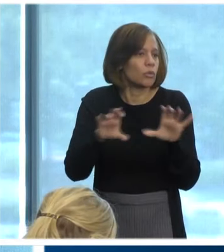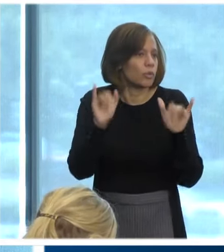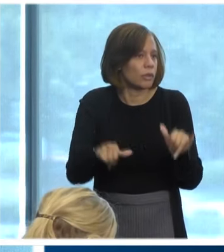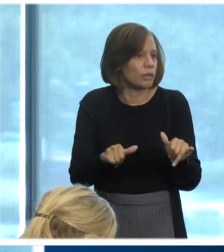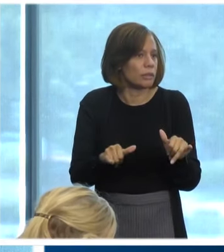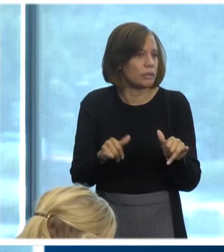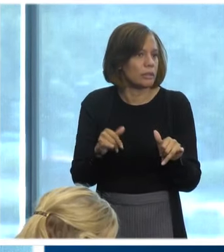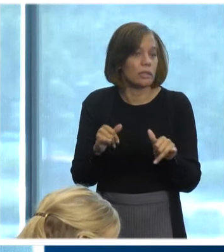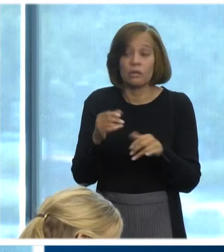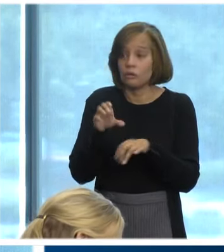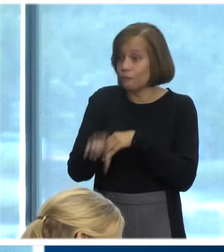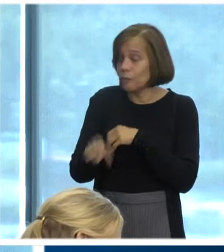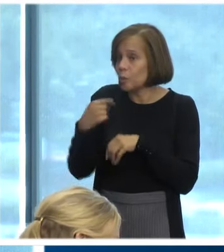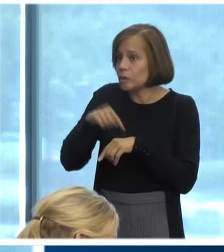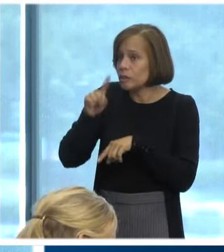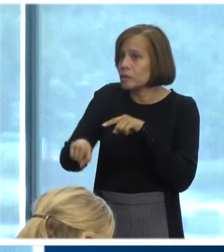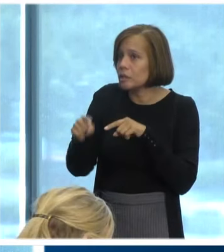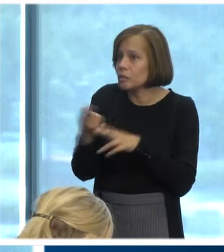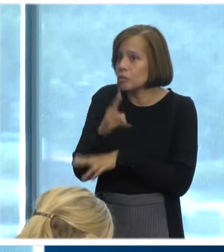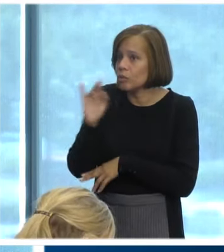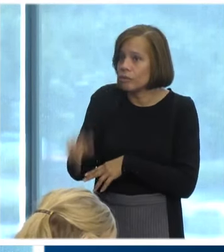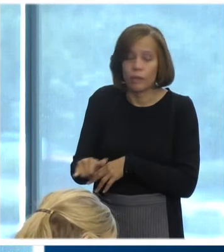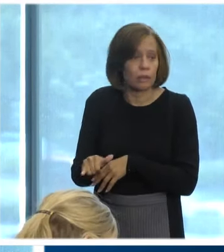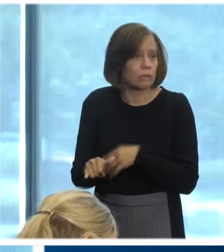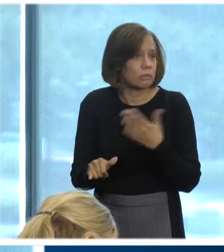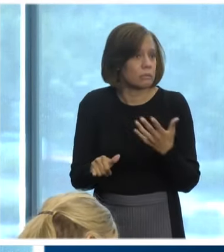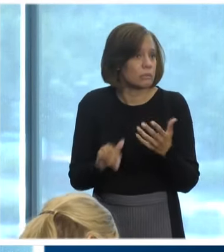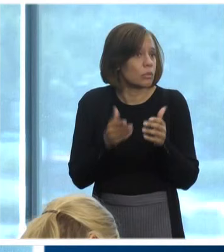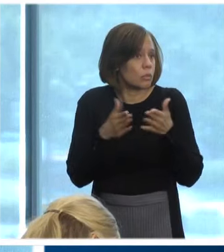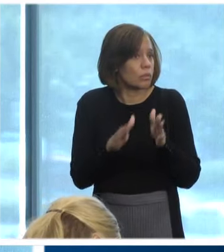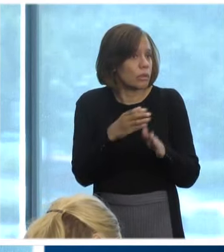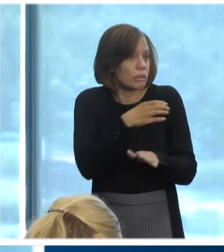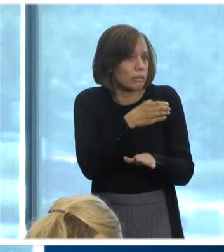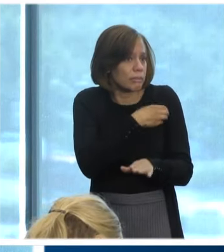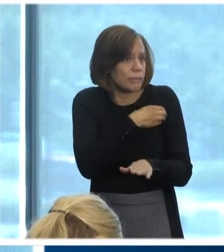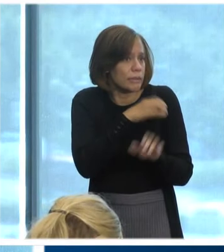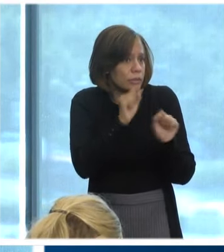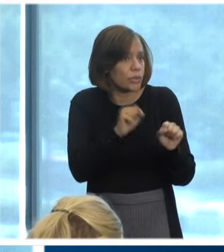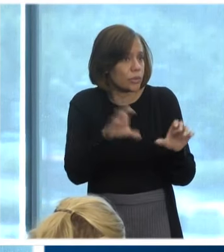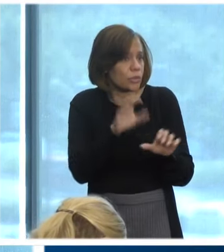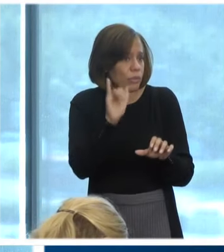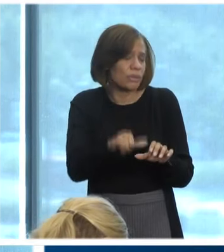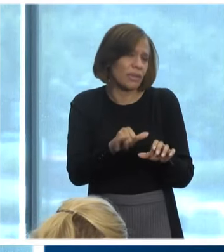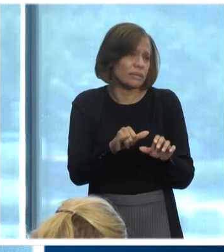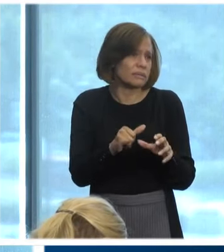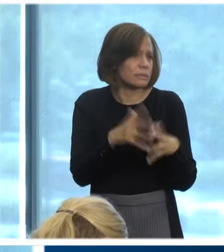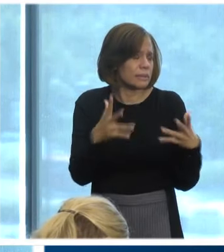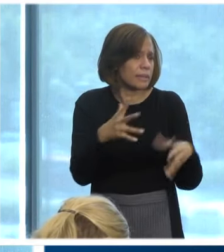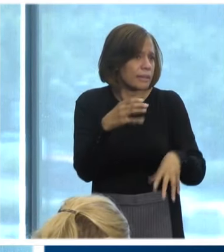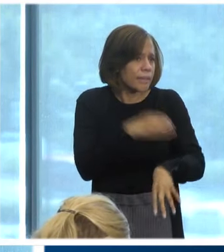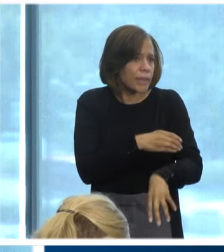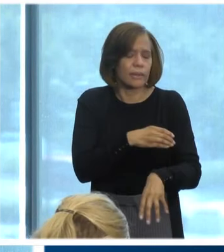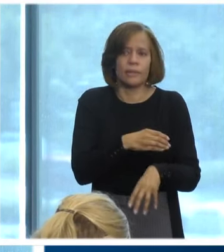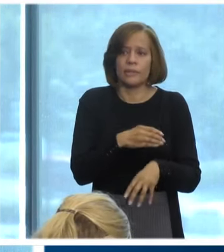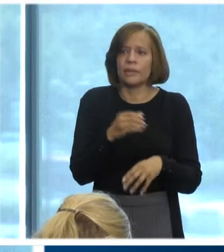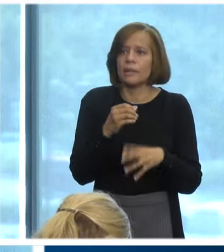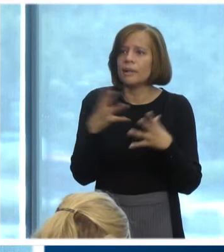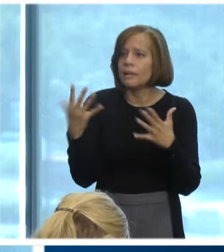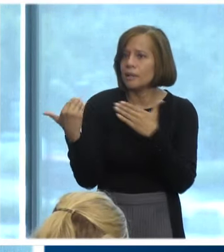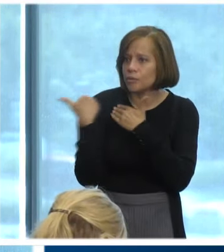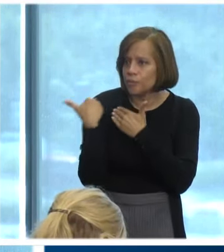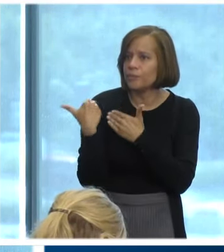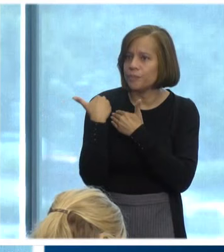use of force the way our officers are empowered to do. That's an incredible power and an incredible